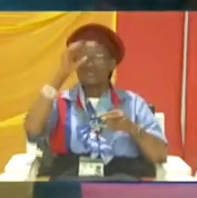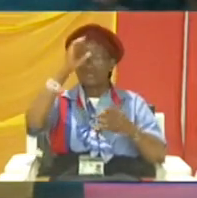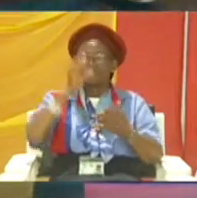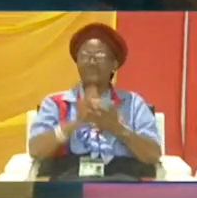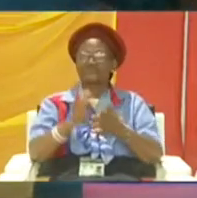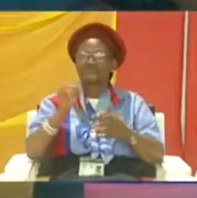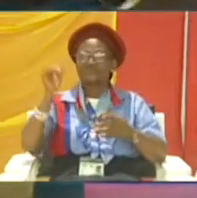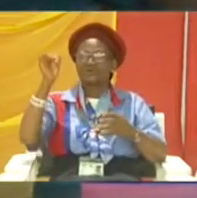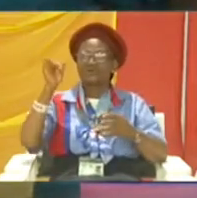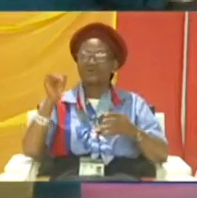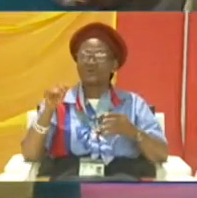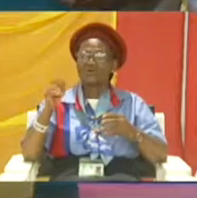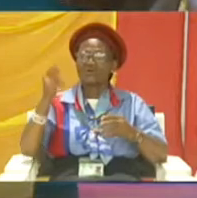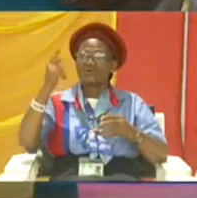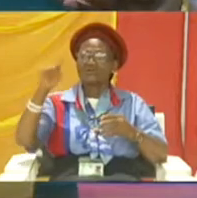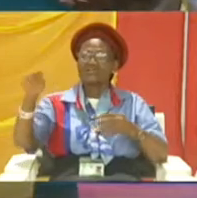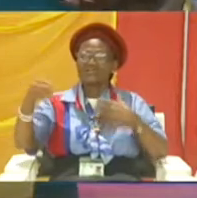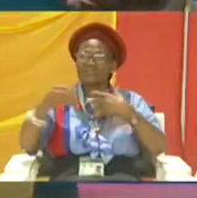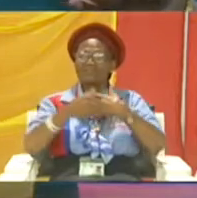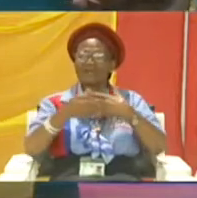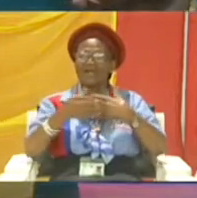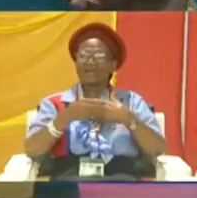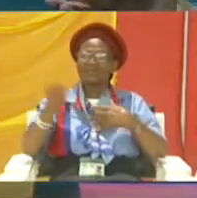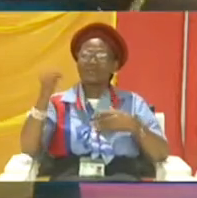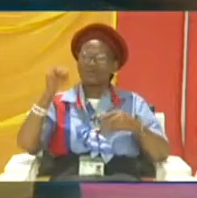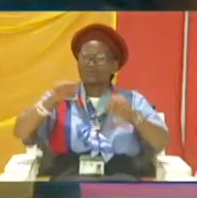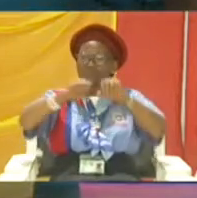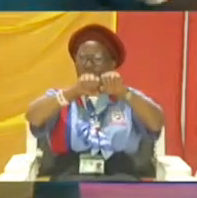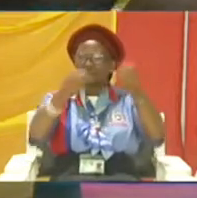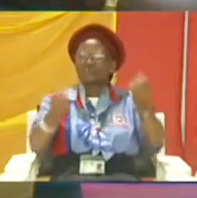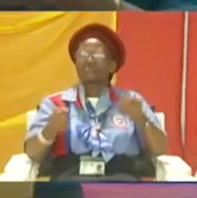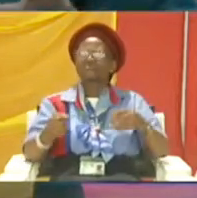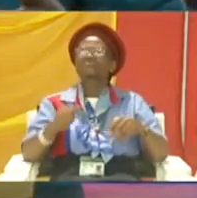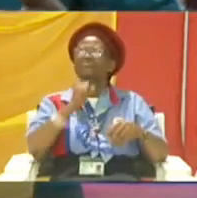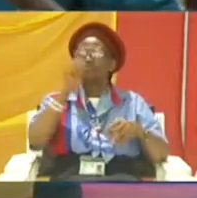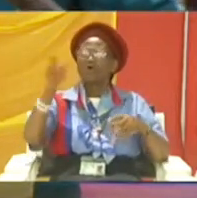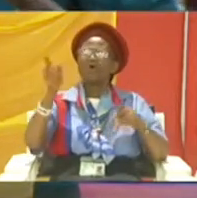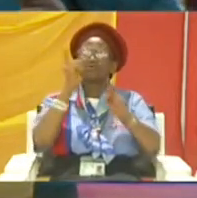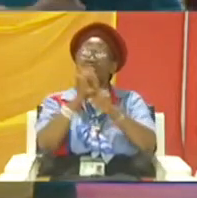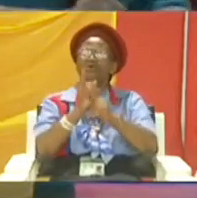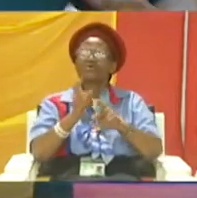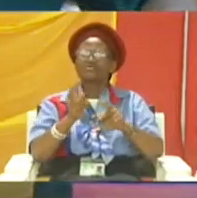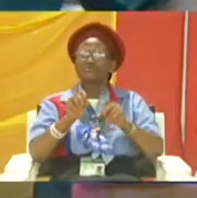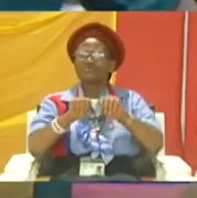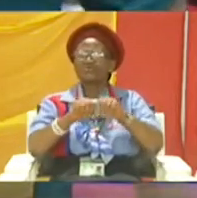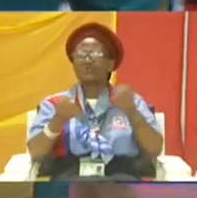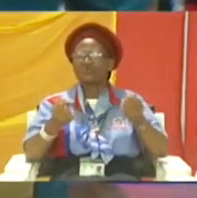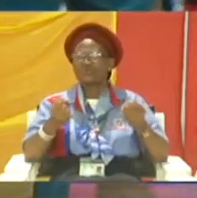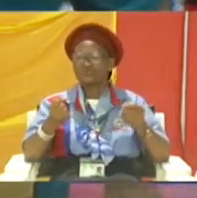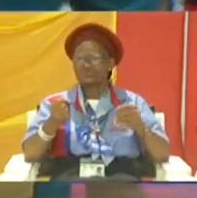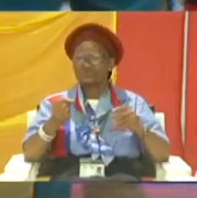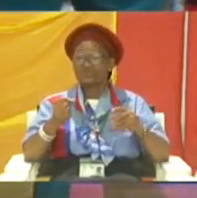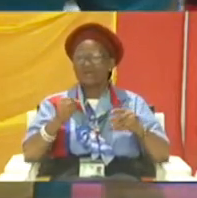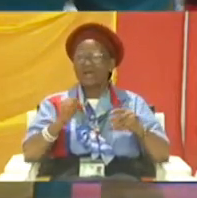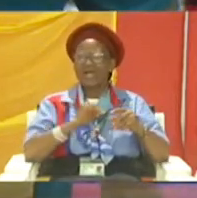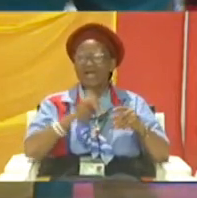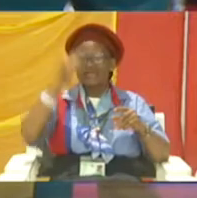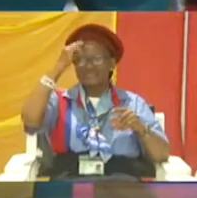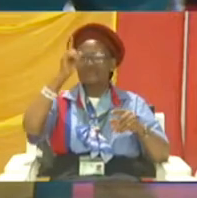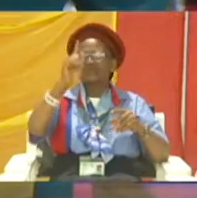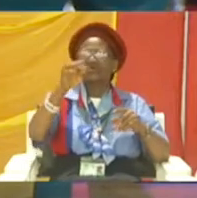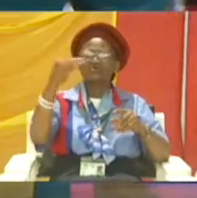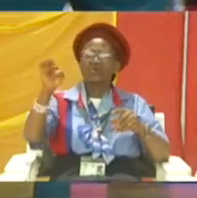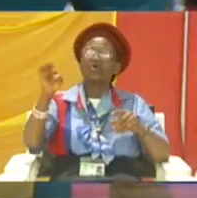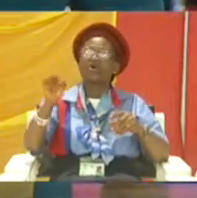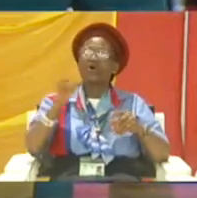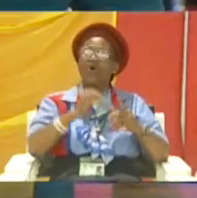The back was broken. Not just broken. I think one or two of the